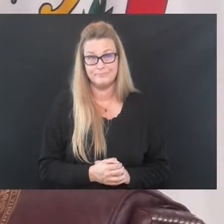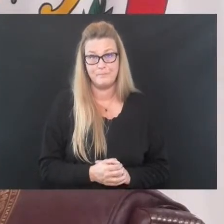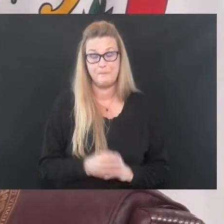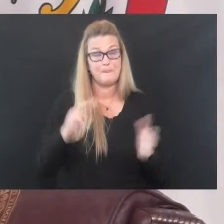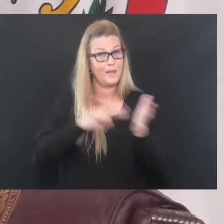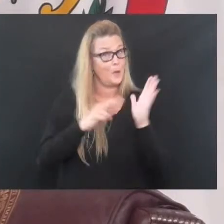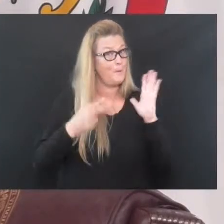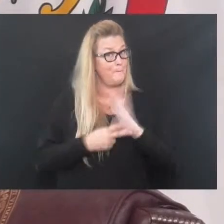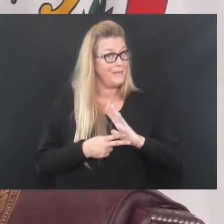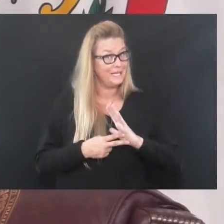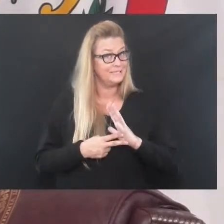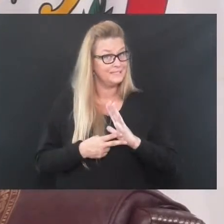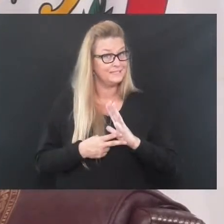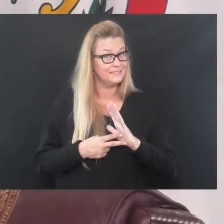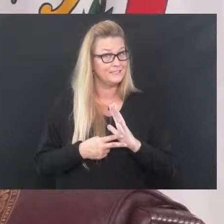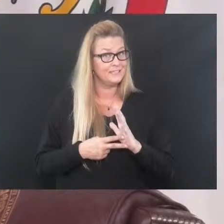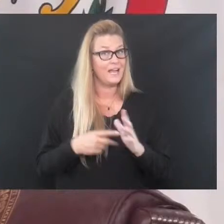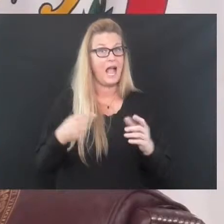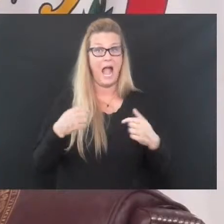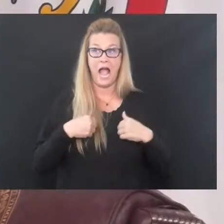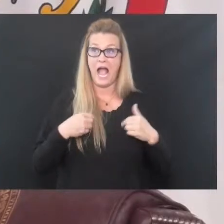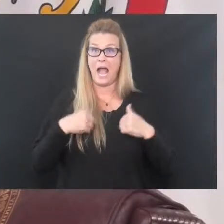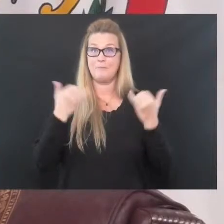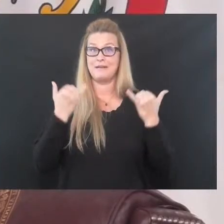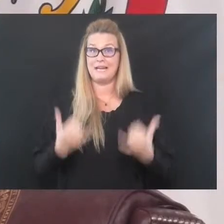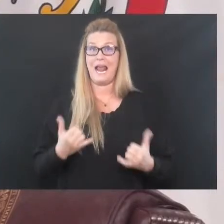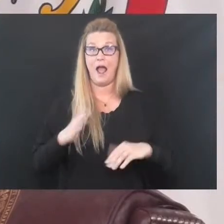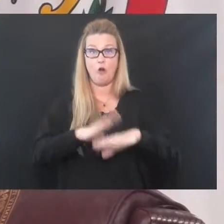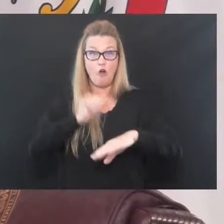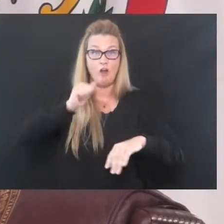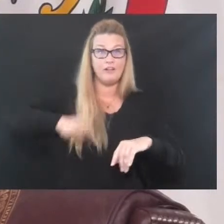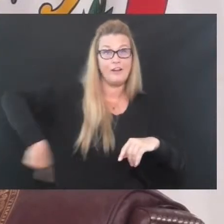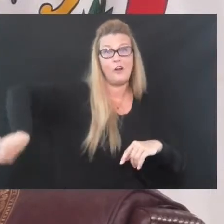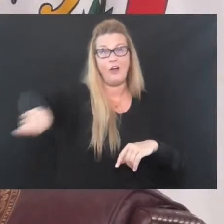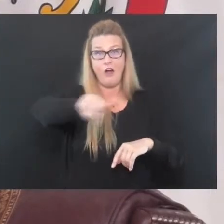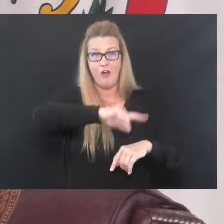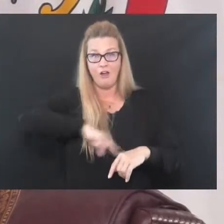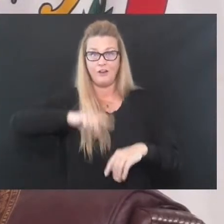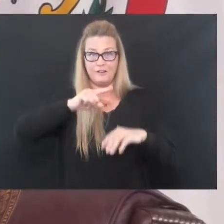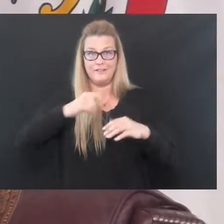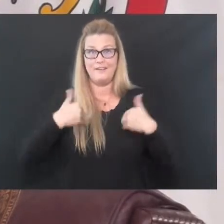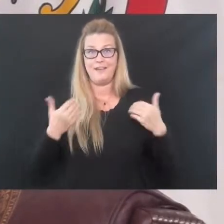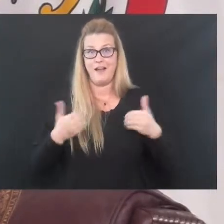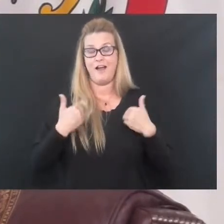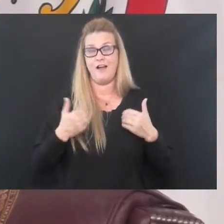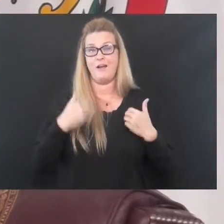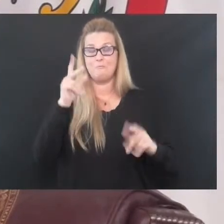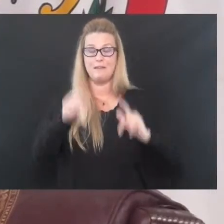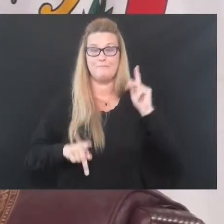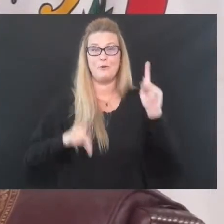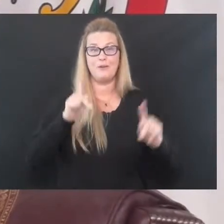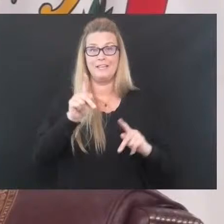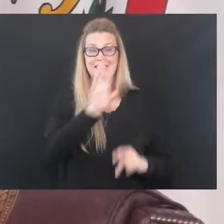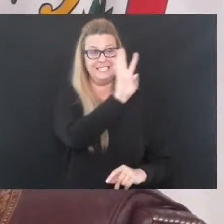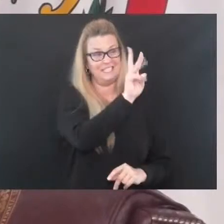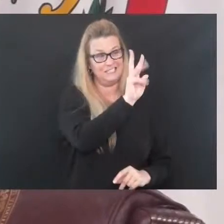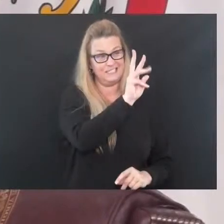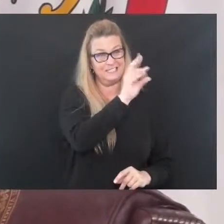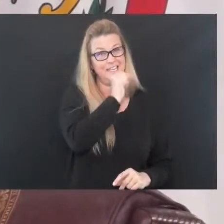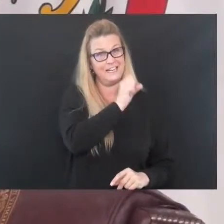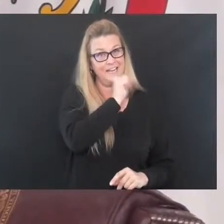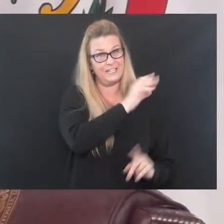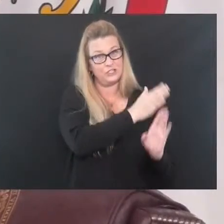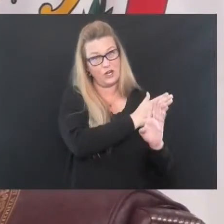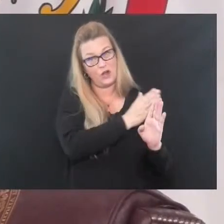therefore, what I'm doing is I am stepping up and I am calling on all of our kids, all of our young people that are 16 years